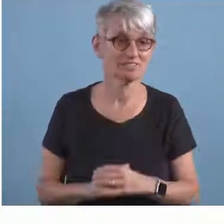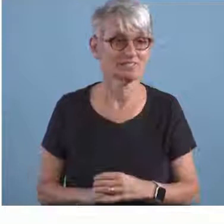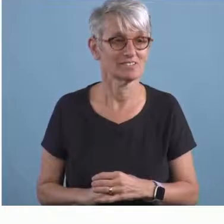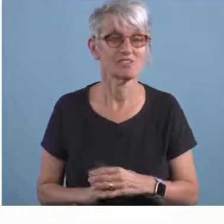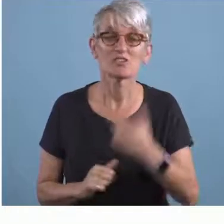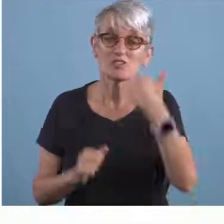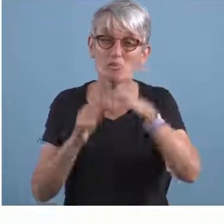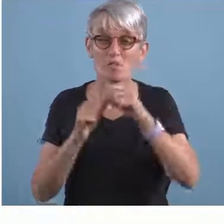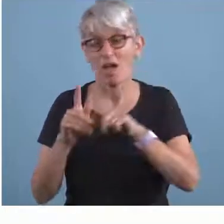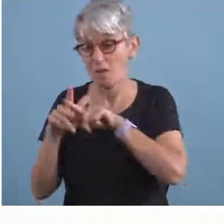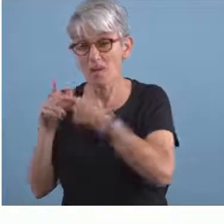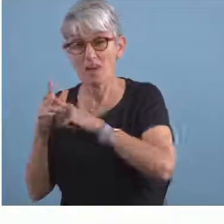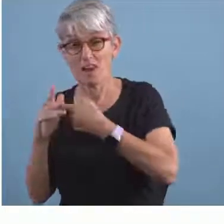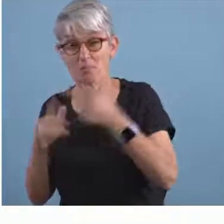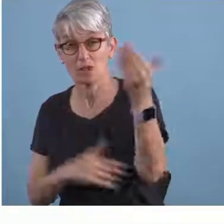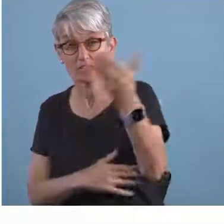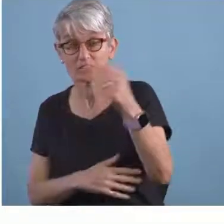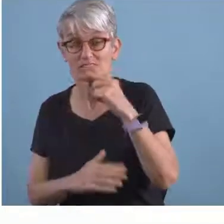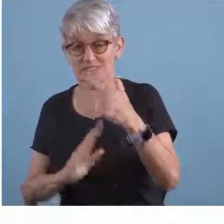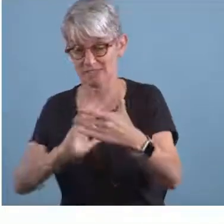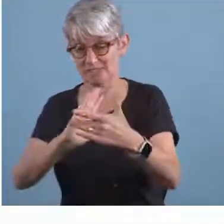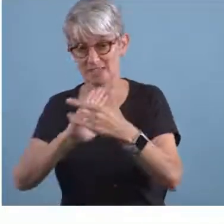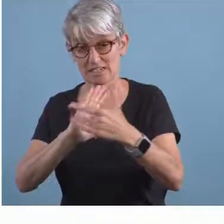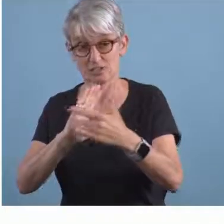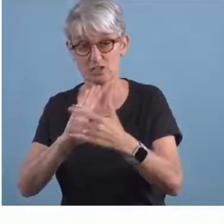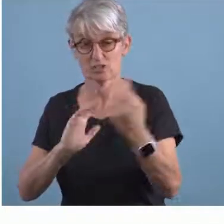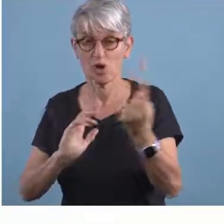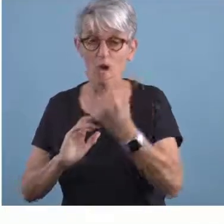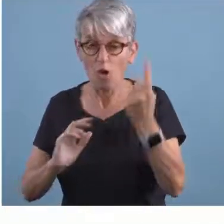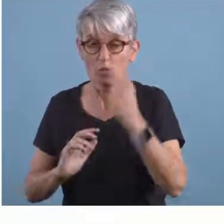very beginning, the technology always lets us down.